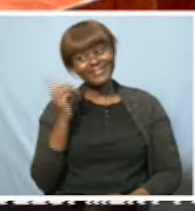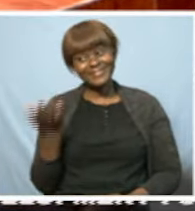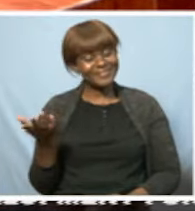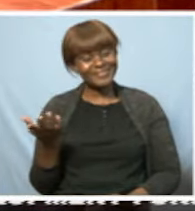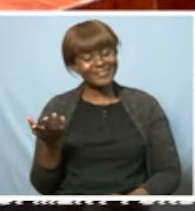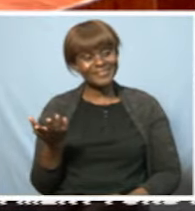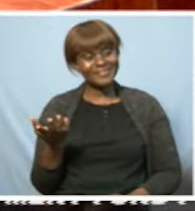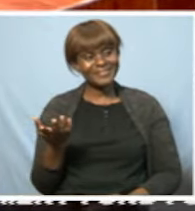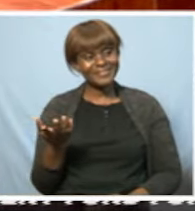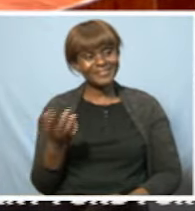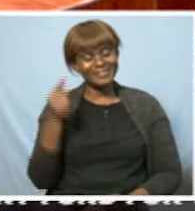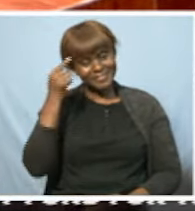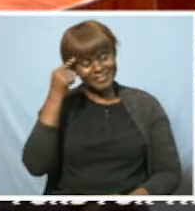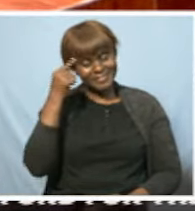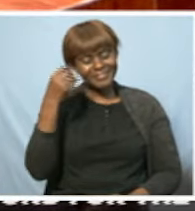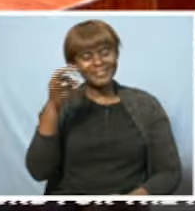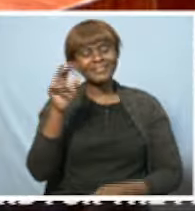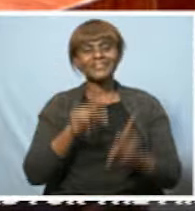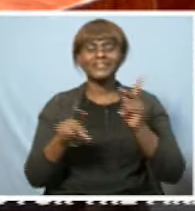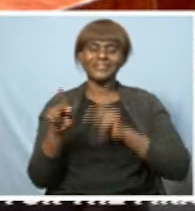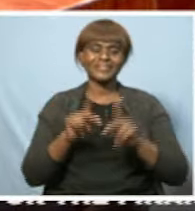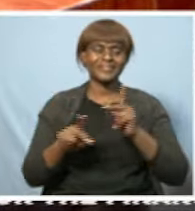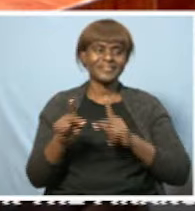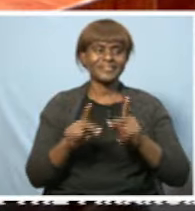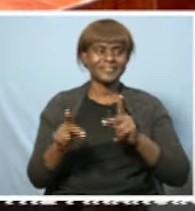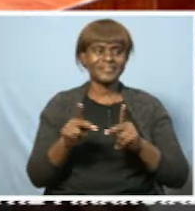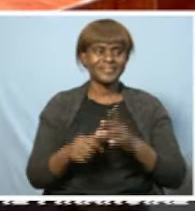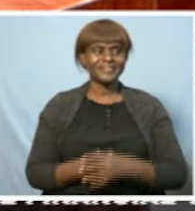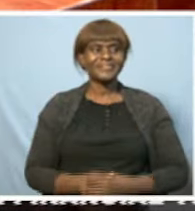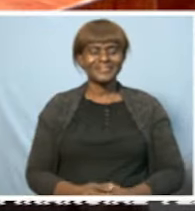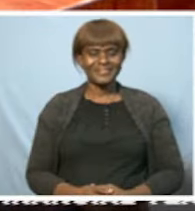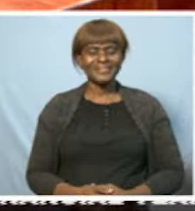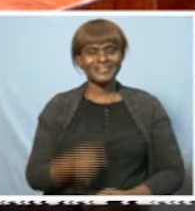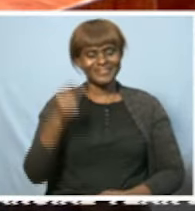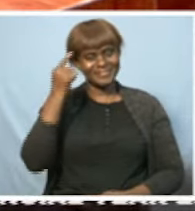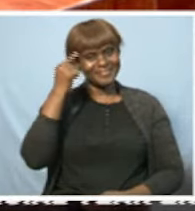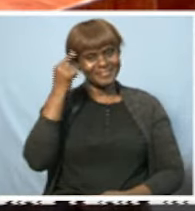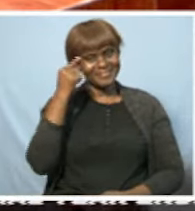The government of the people who take over Bukaya.